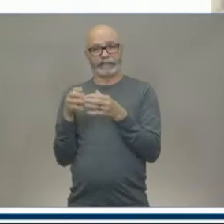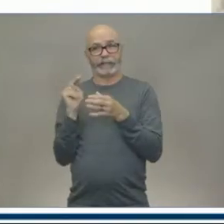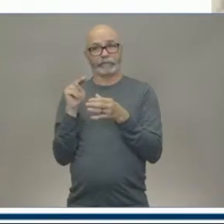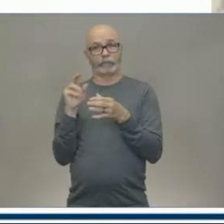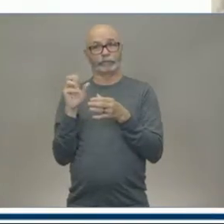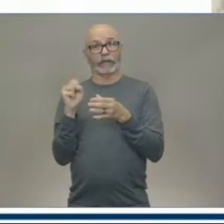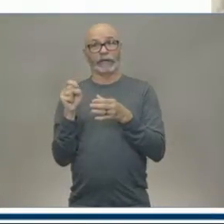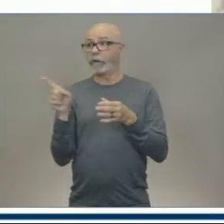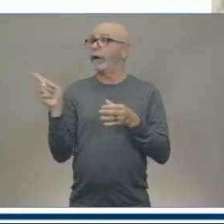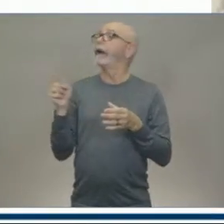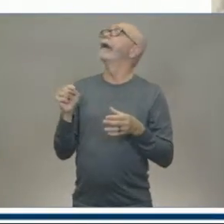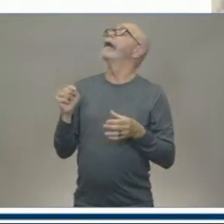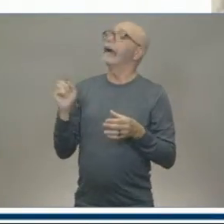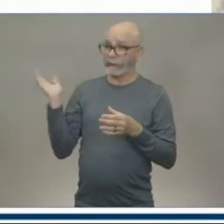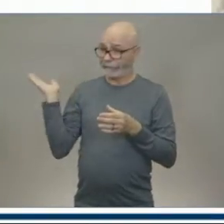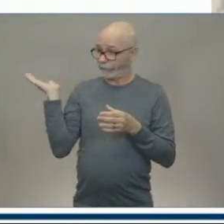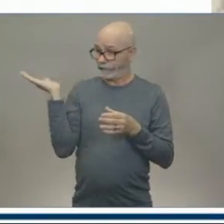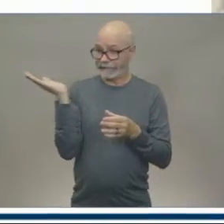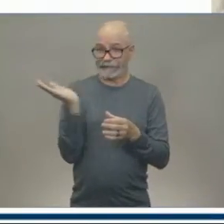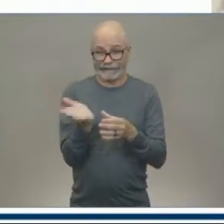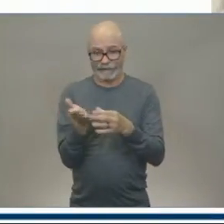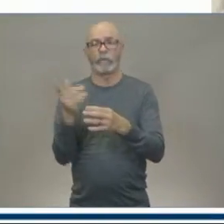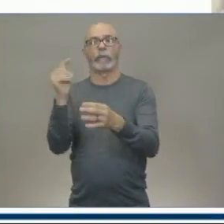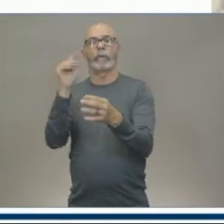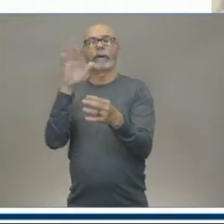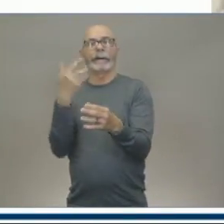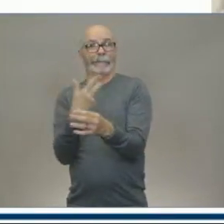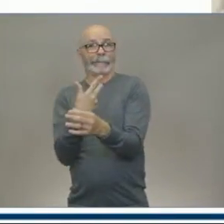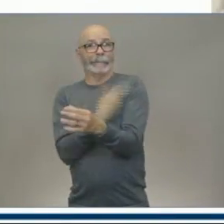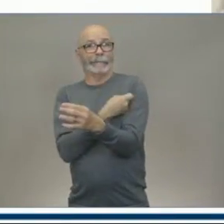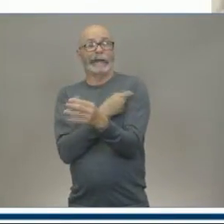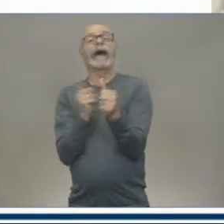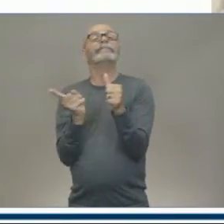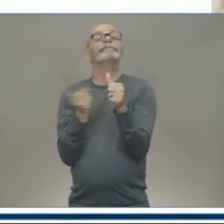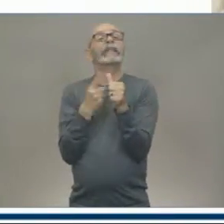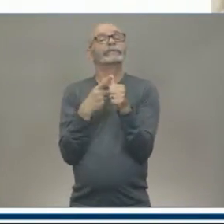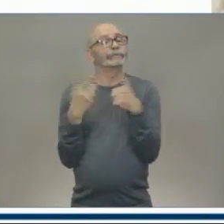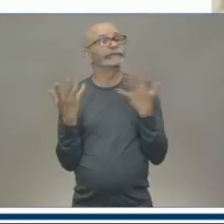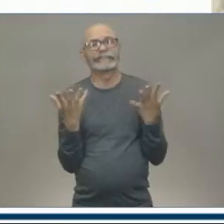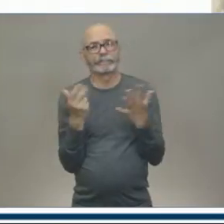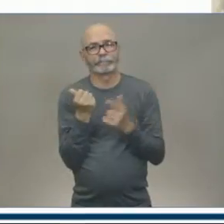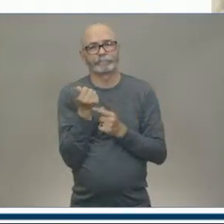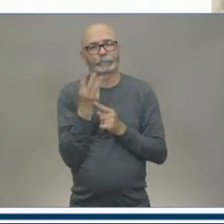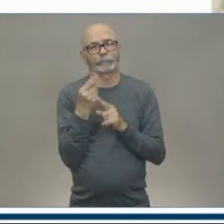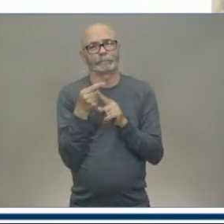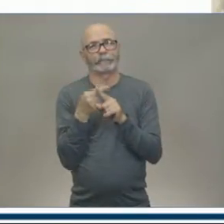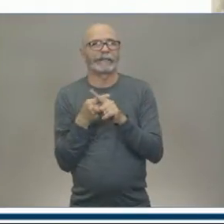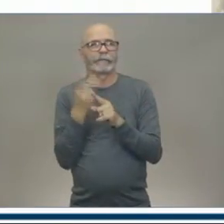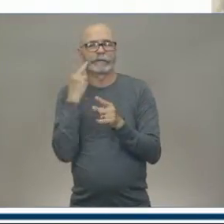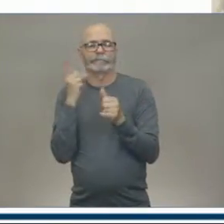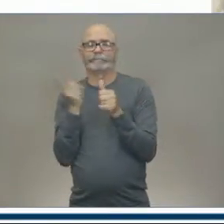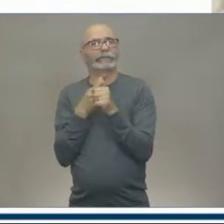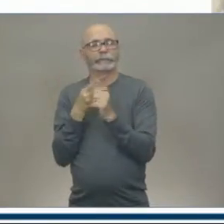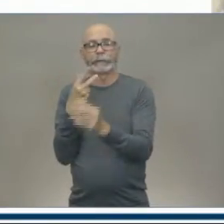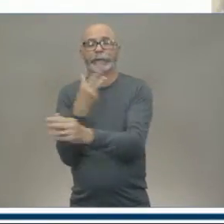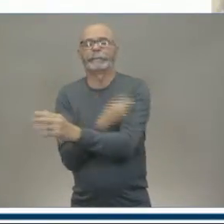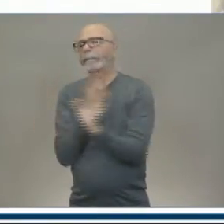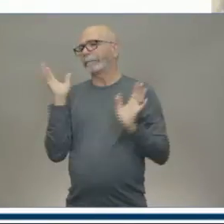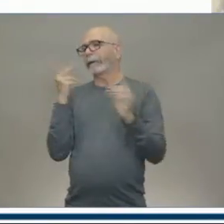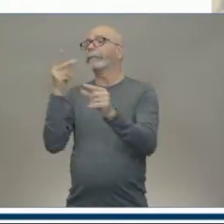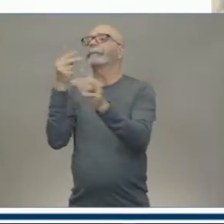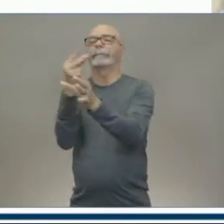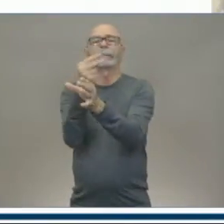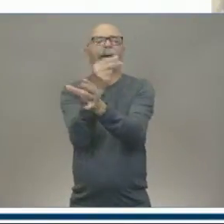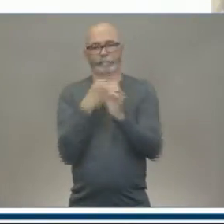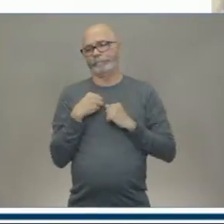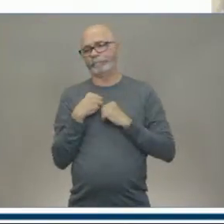vaccine, at least in the initial few months, we're going to get very small amounts of vaccine, and we're going to have to be very